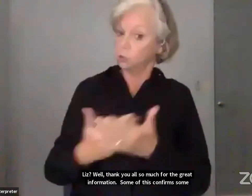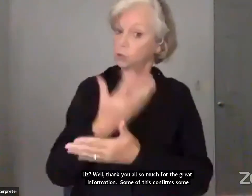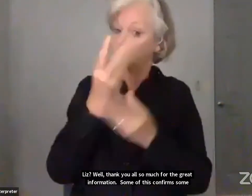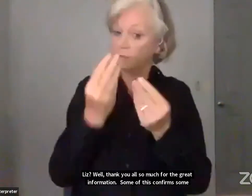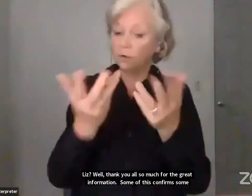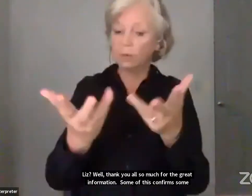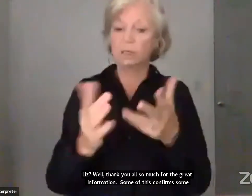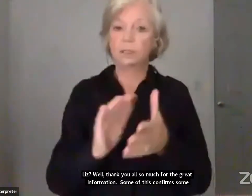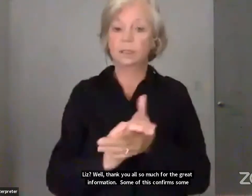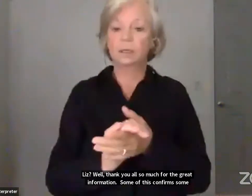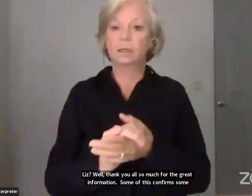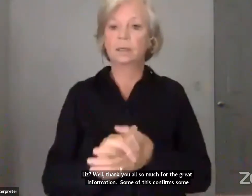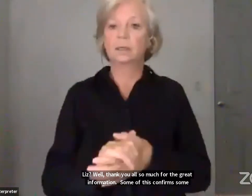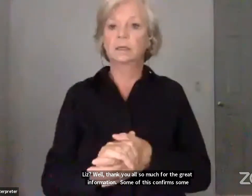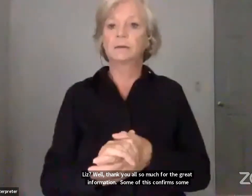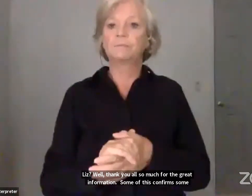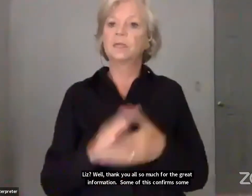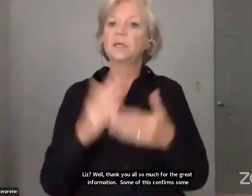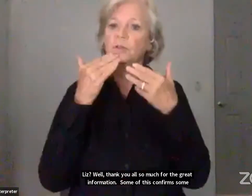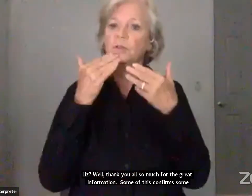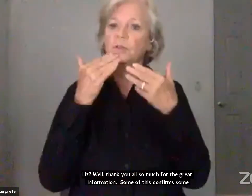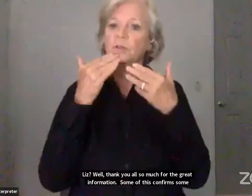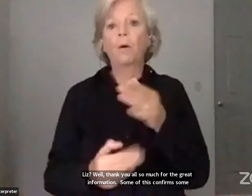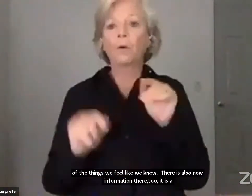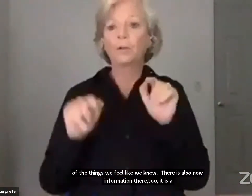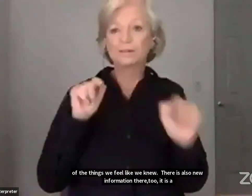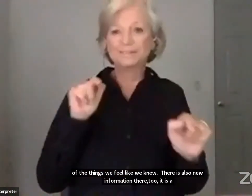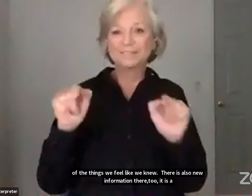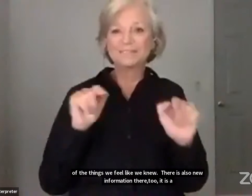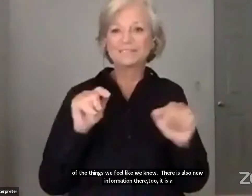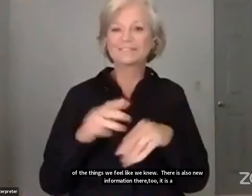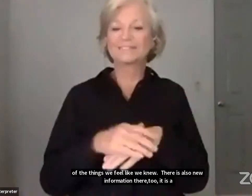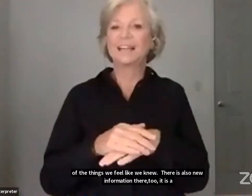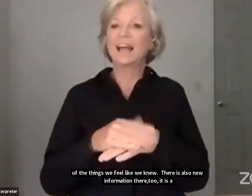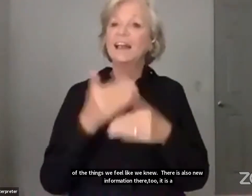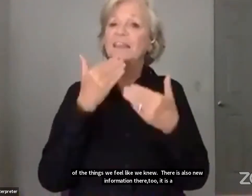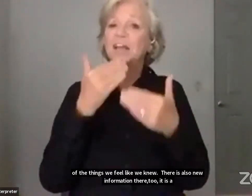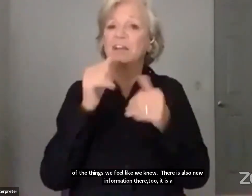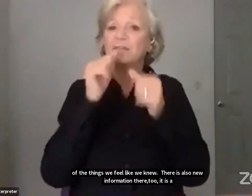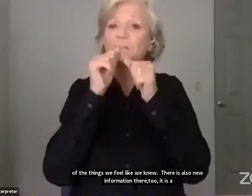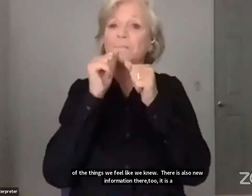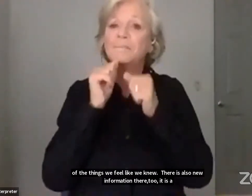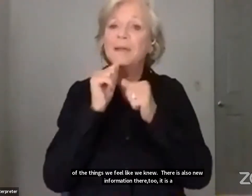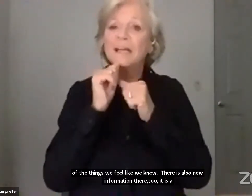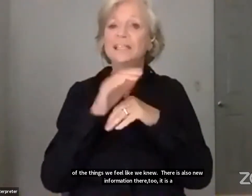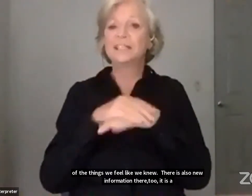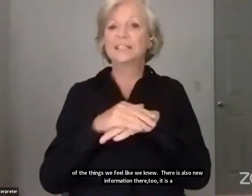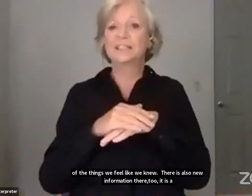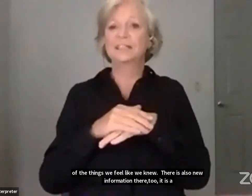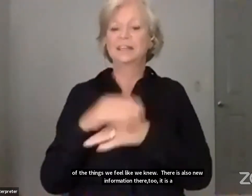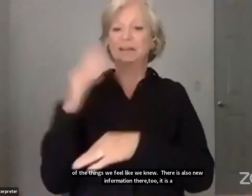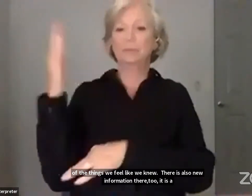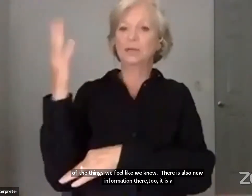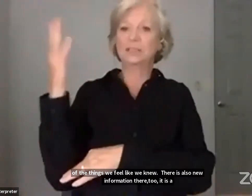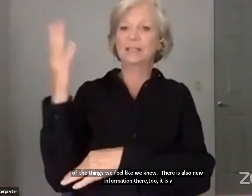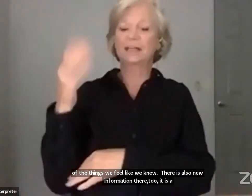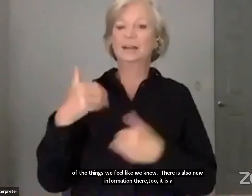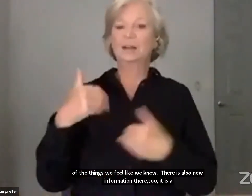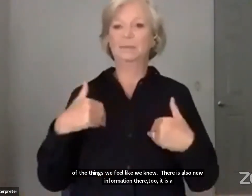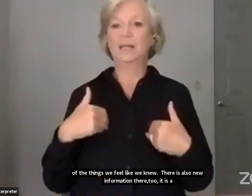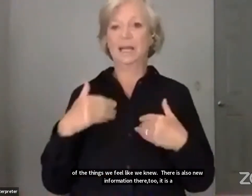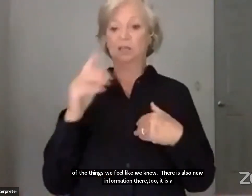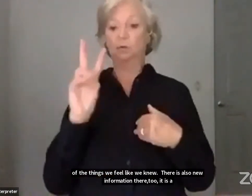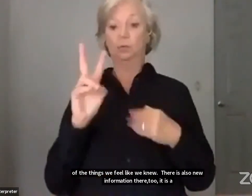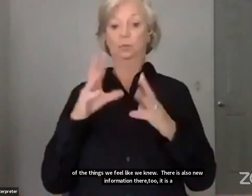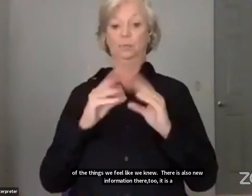bit more nuanced. So thank you both for this. Thank you for being patient with us to run this presentation across 2 meetings.